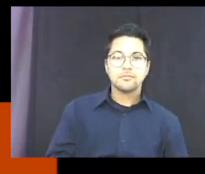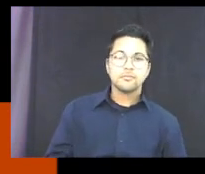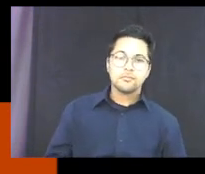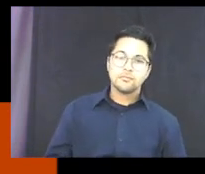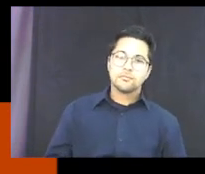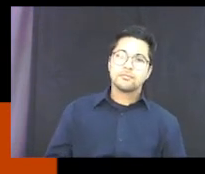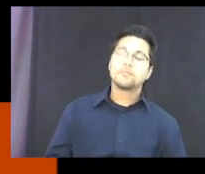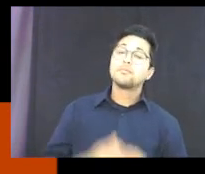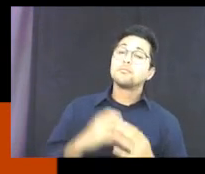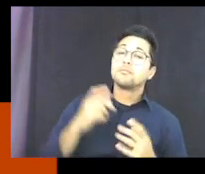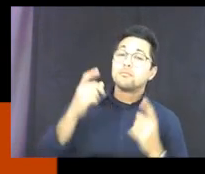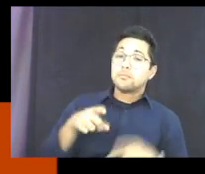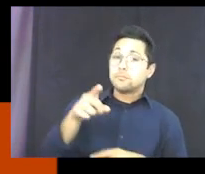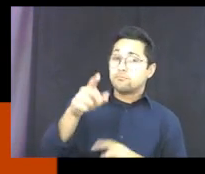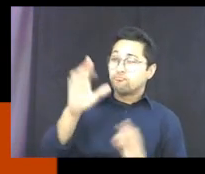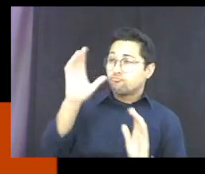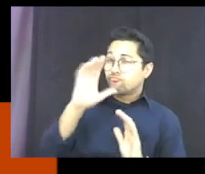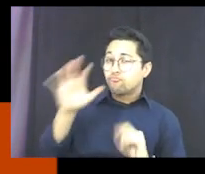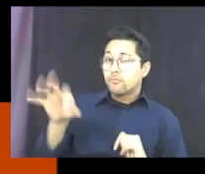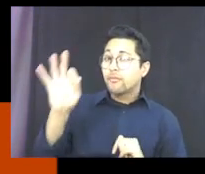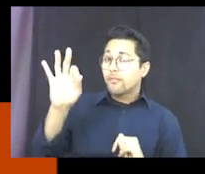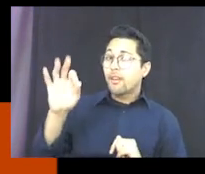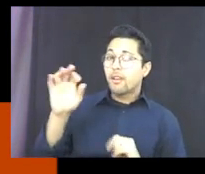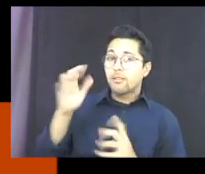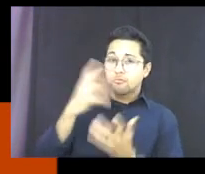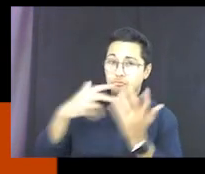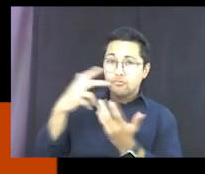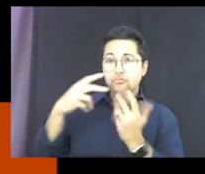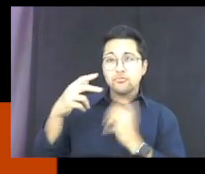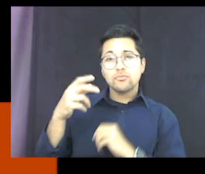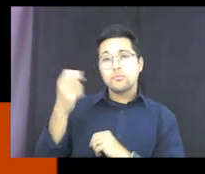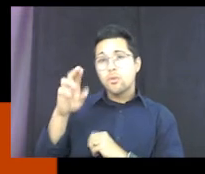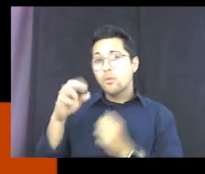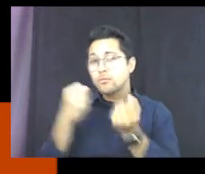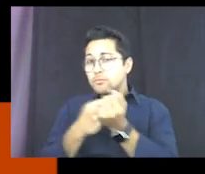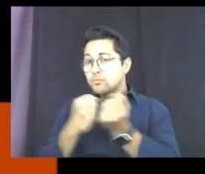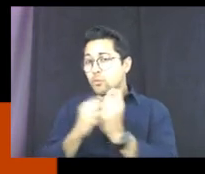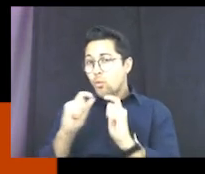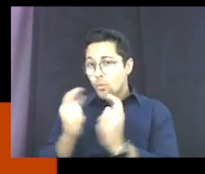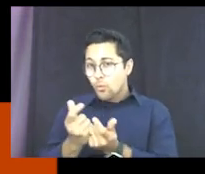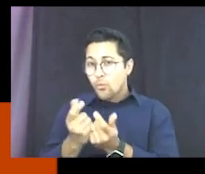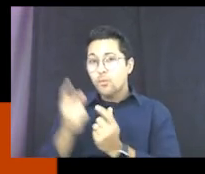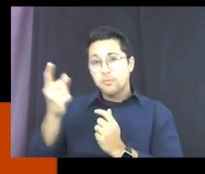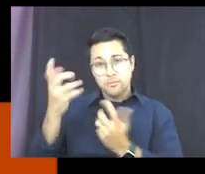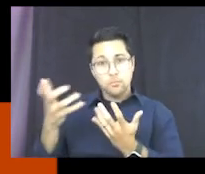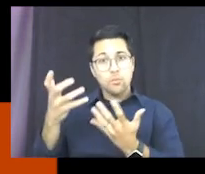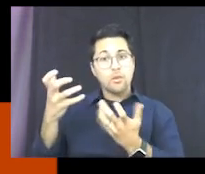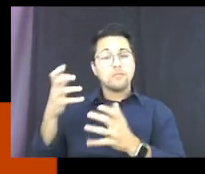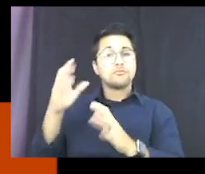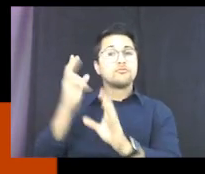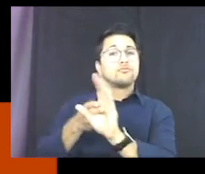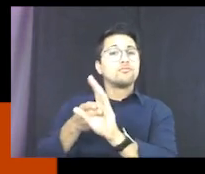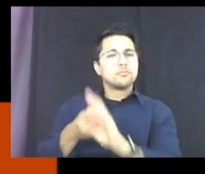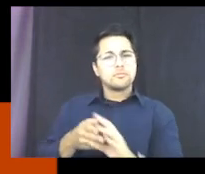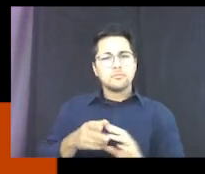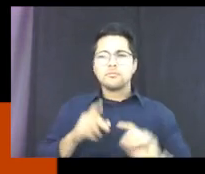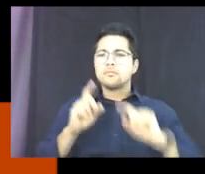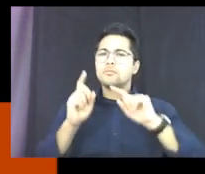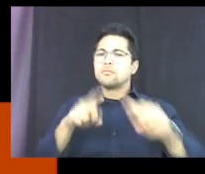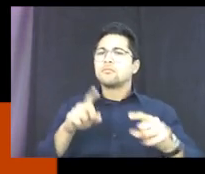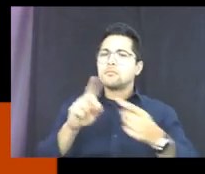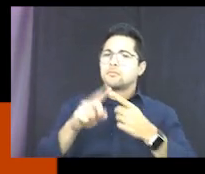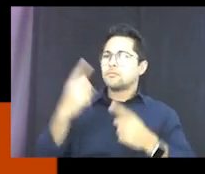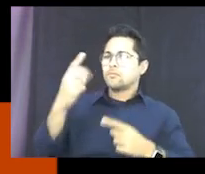When you have found a social or support group that you might want to join, attend one of its